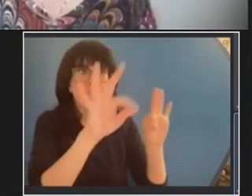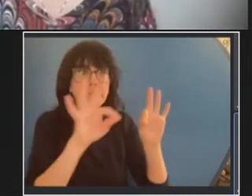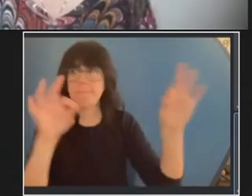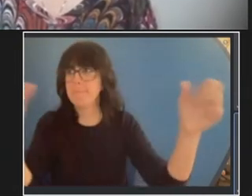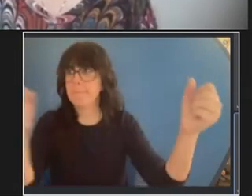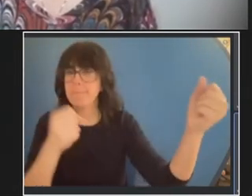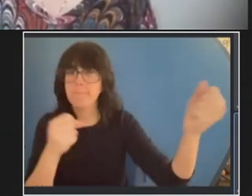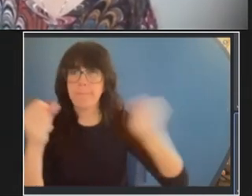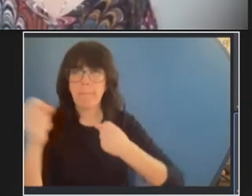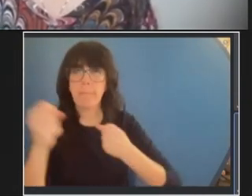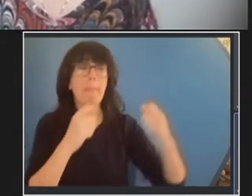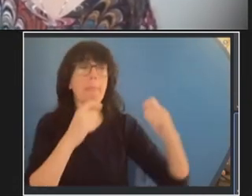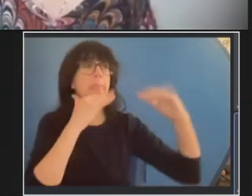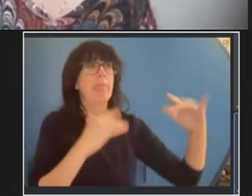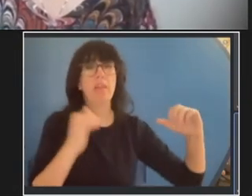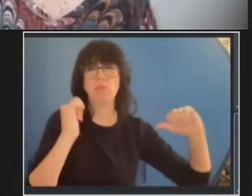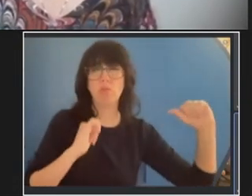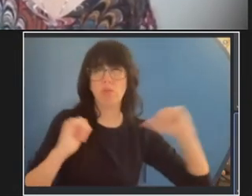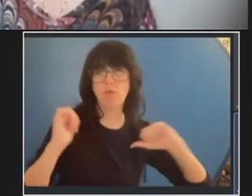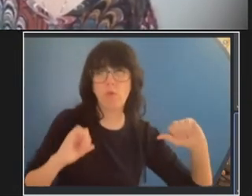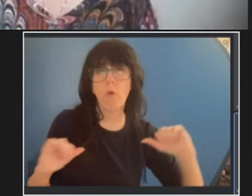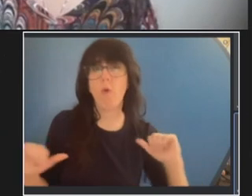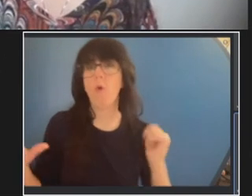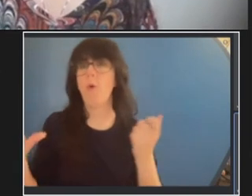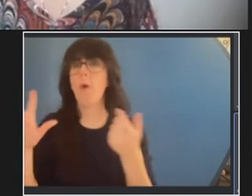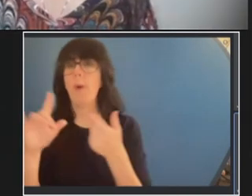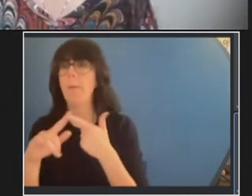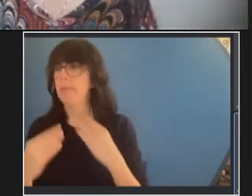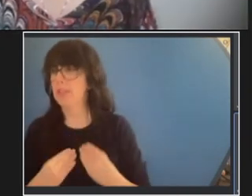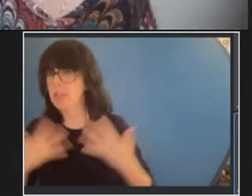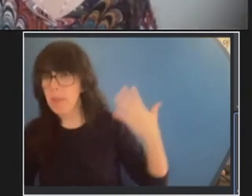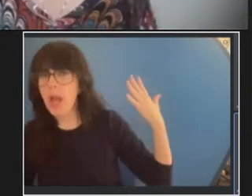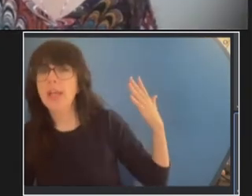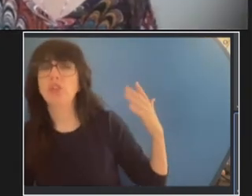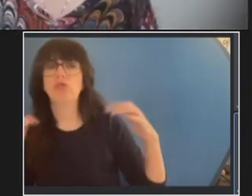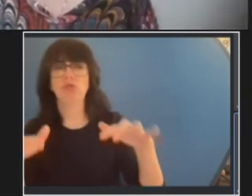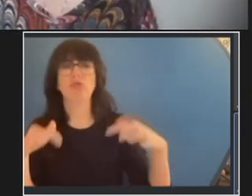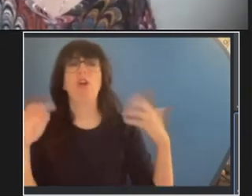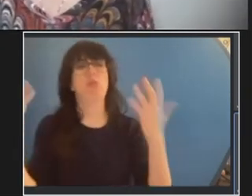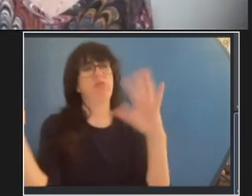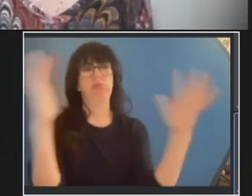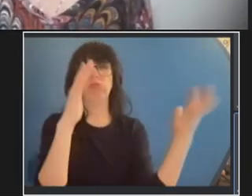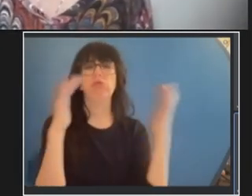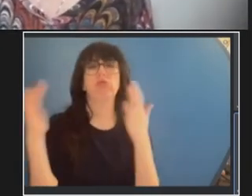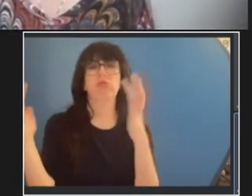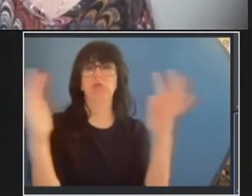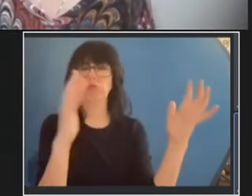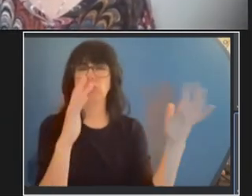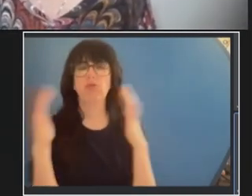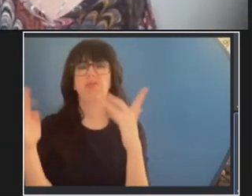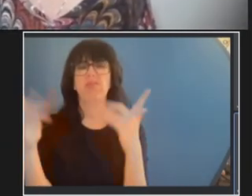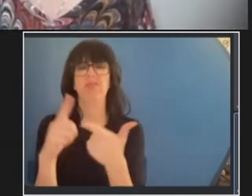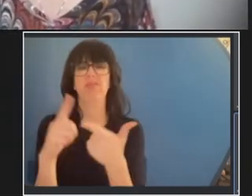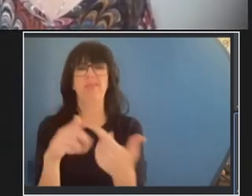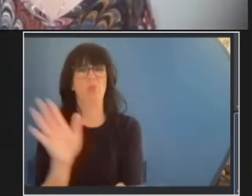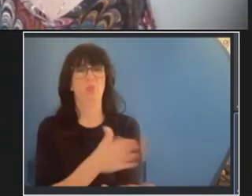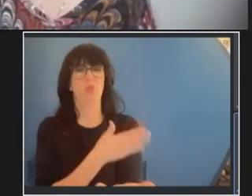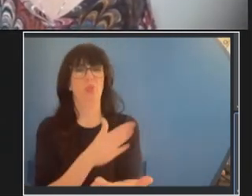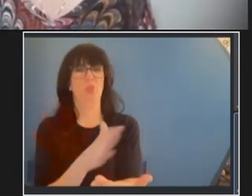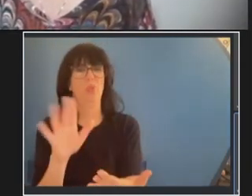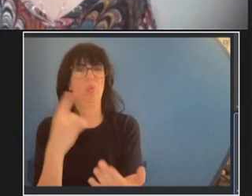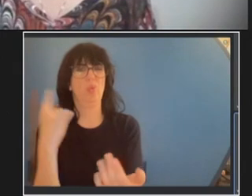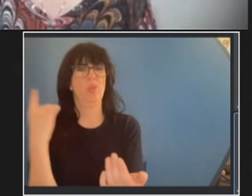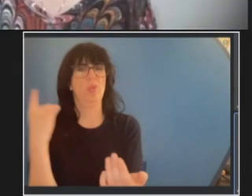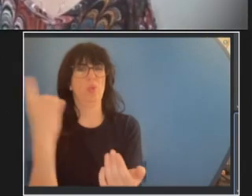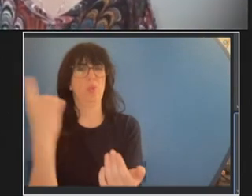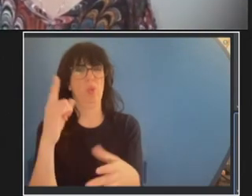performed, the crowd listened and cheered, clapped and chanted. Music had always been at the center of Bayard's